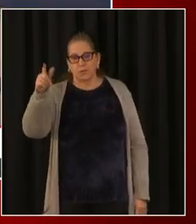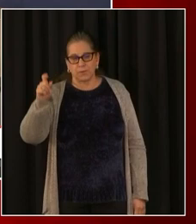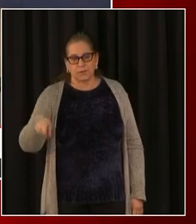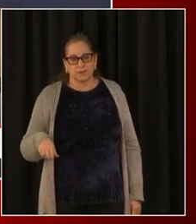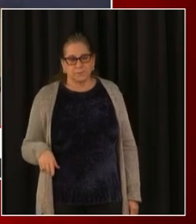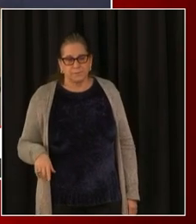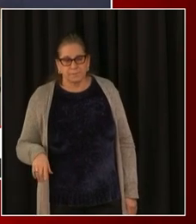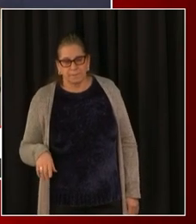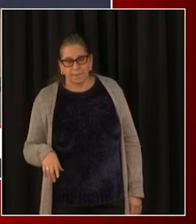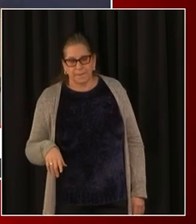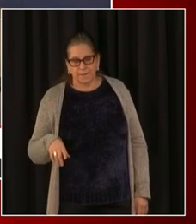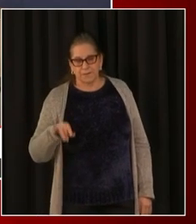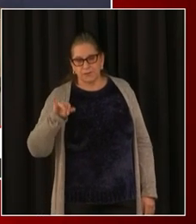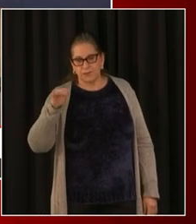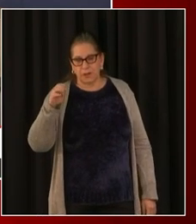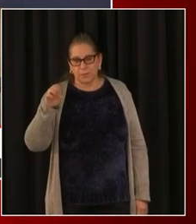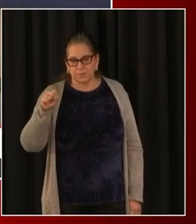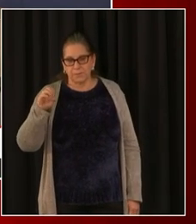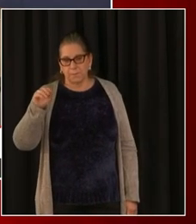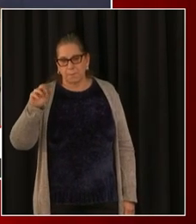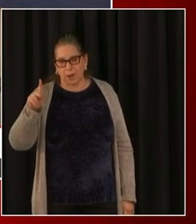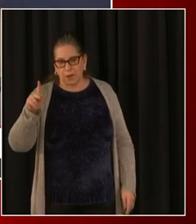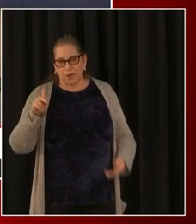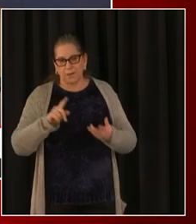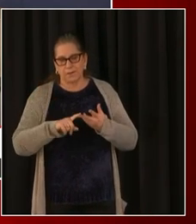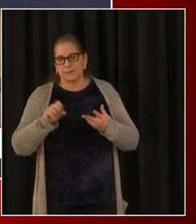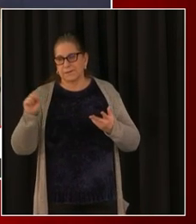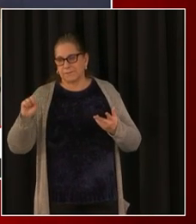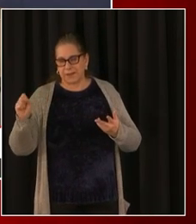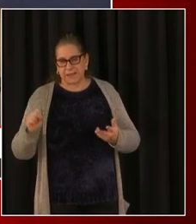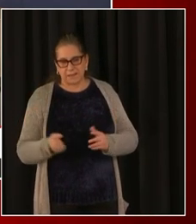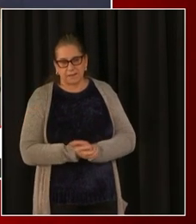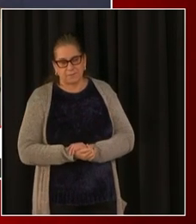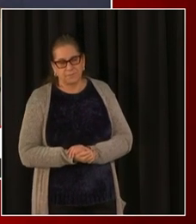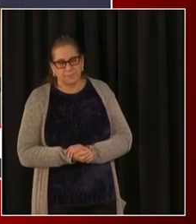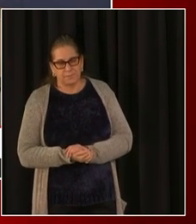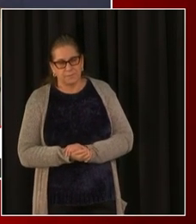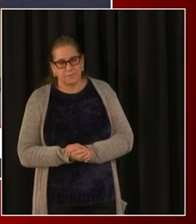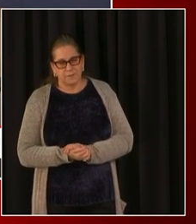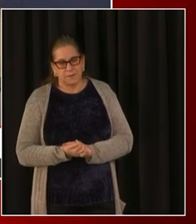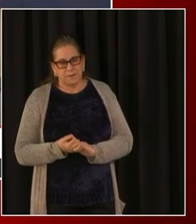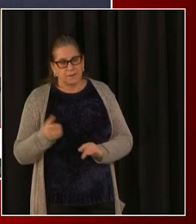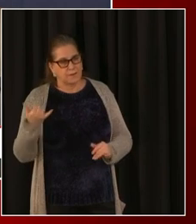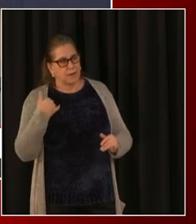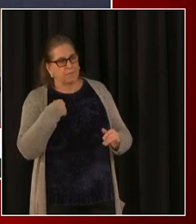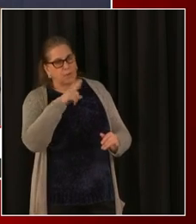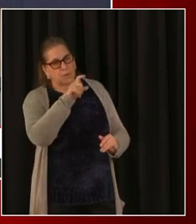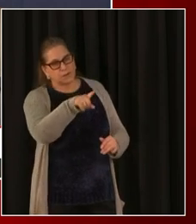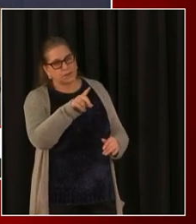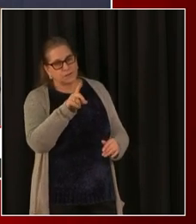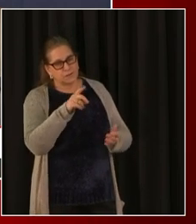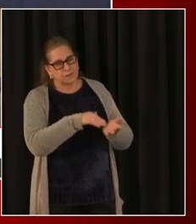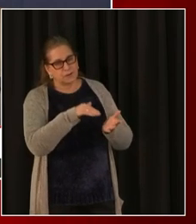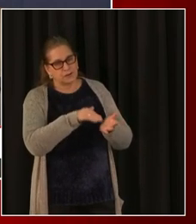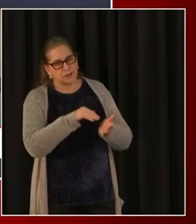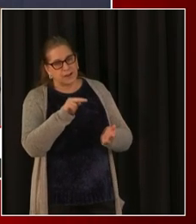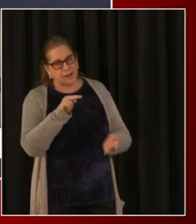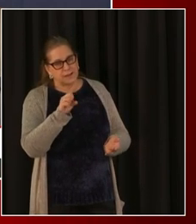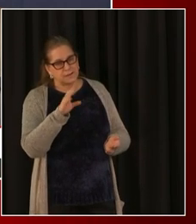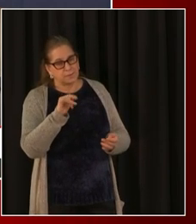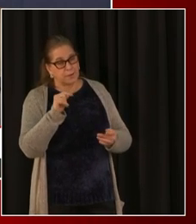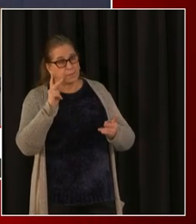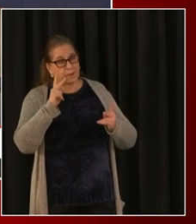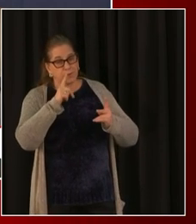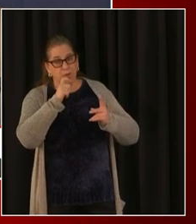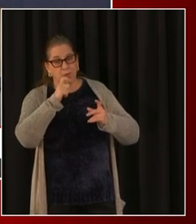start with James, Mark, Stephanie. Dr. Nesbitt, during the insurrection, you probably